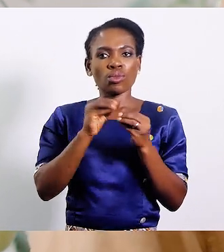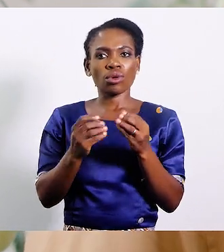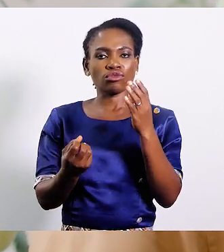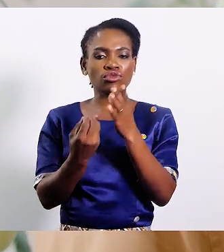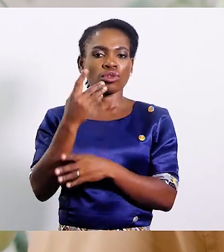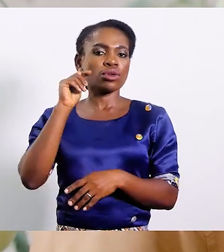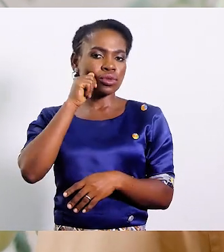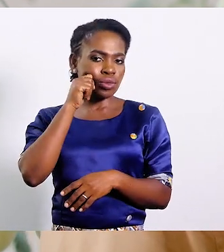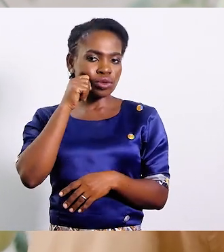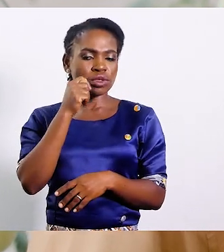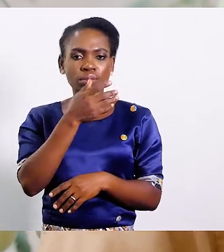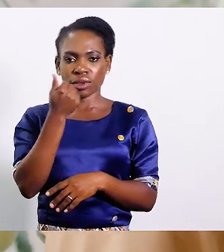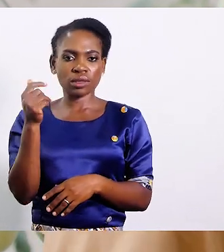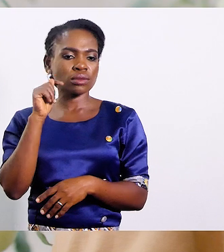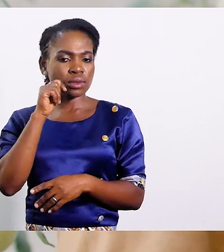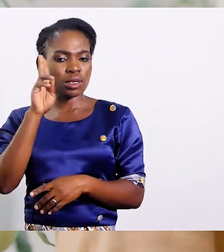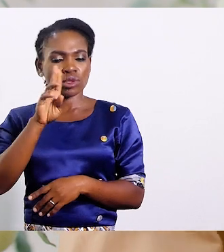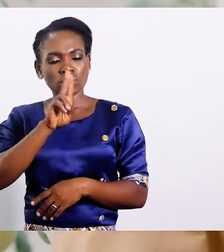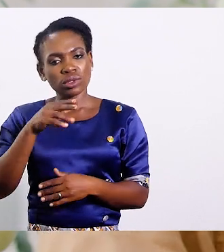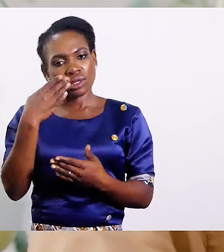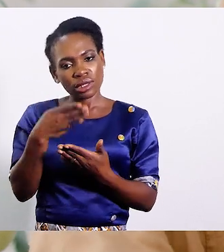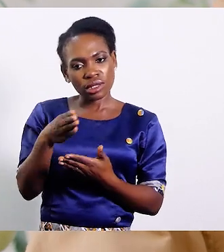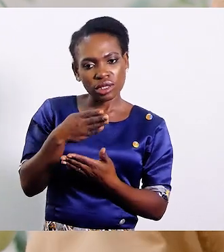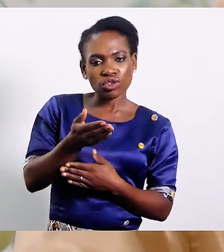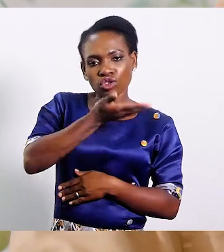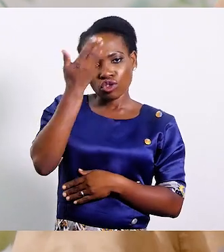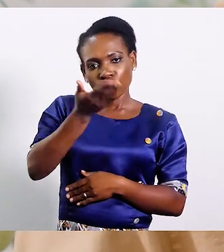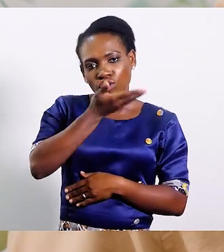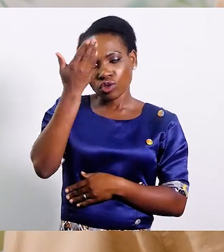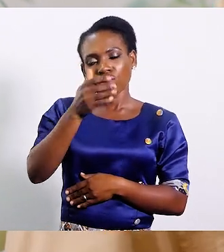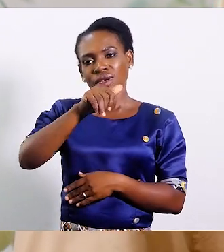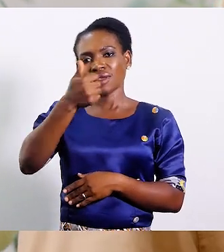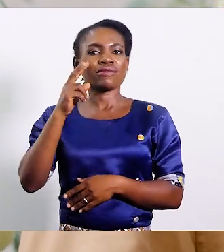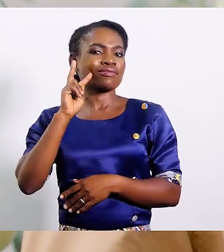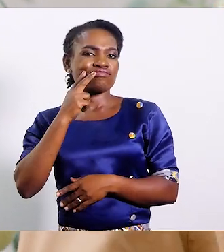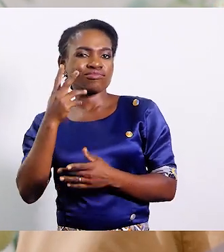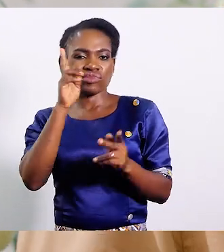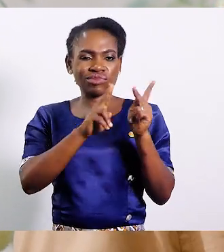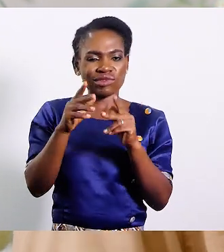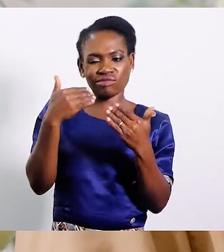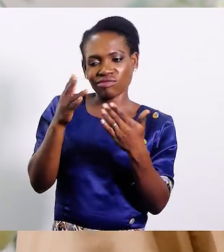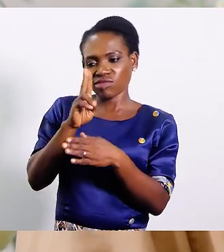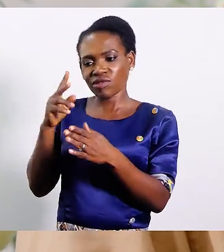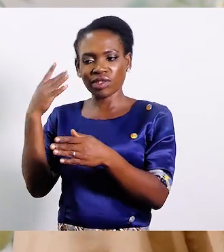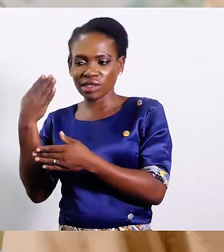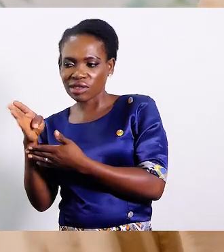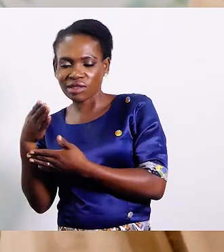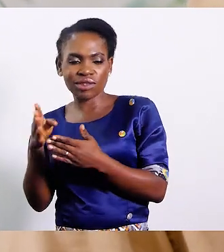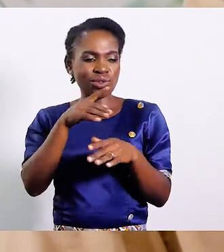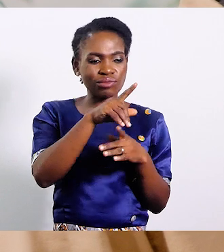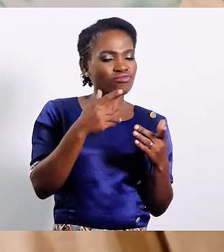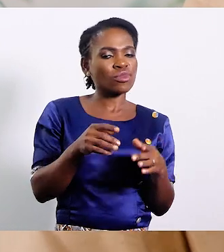I would encourage a lot of people to do tomato. And of course, tomatoes can be used in stews and soup, unlike some of the other vegetables where you are only